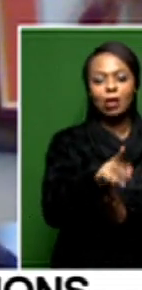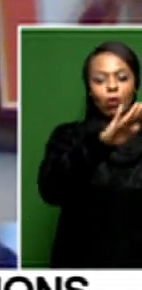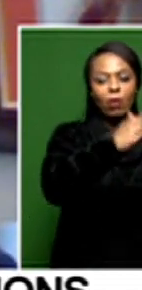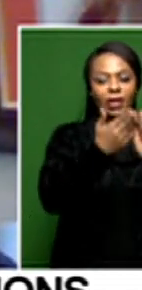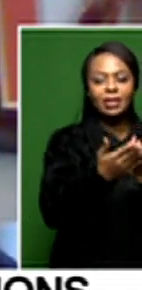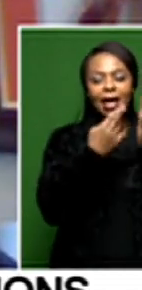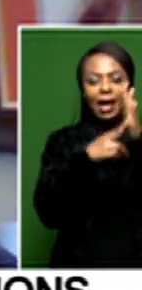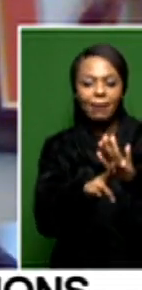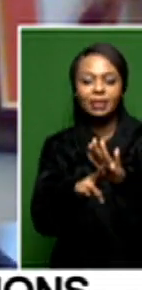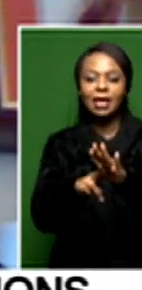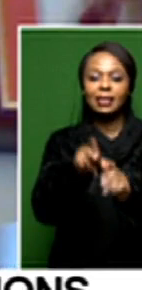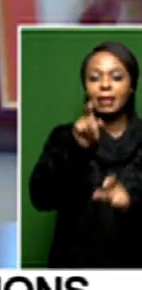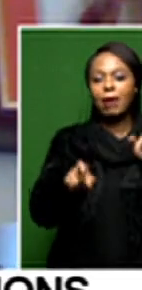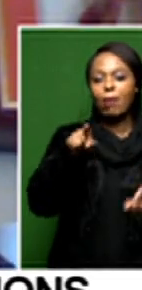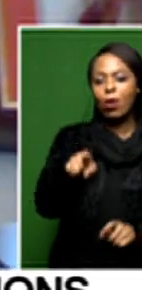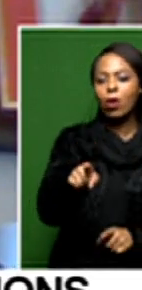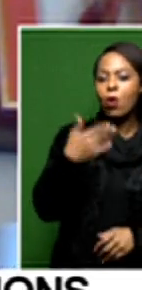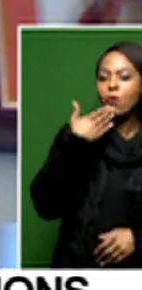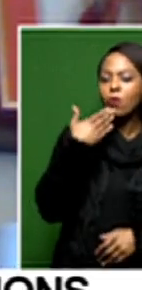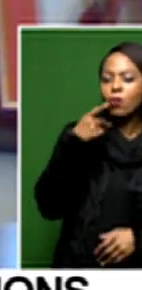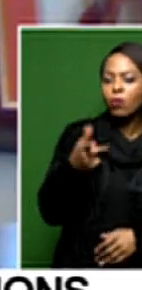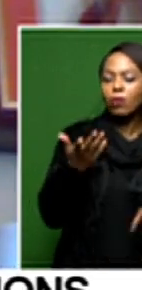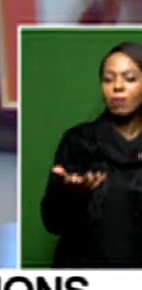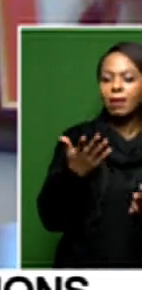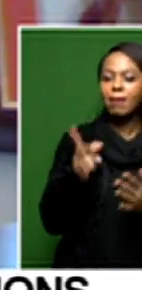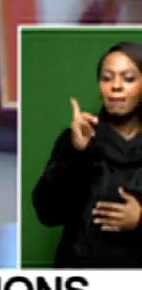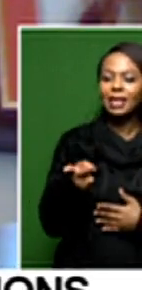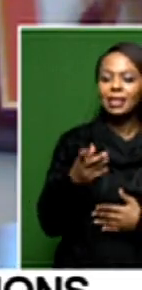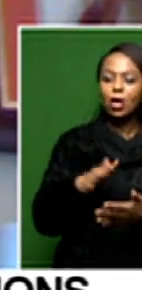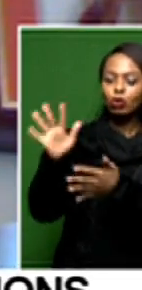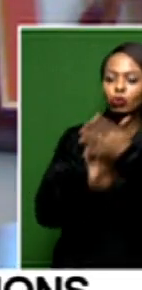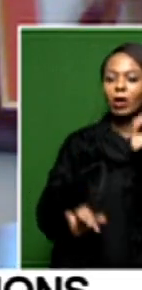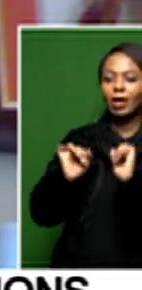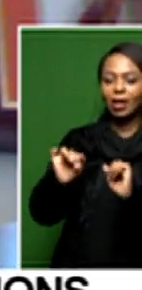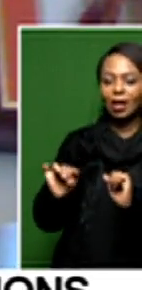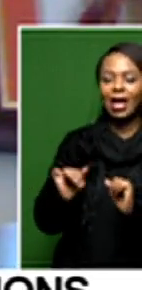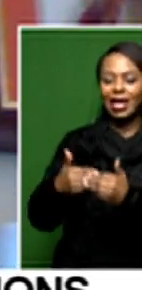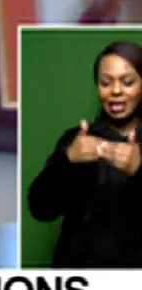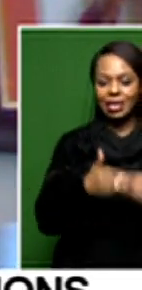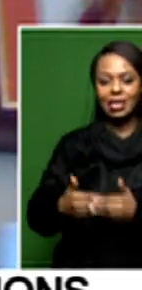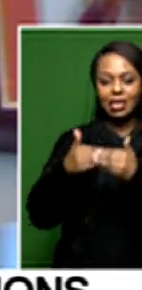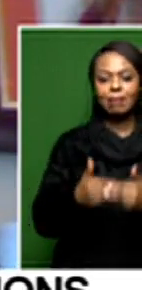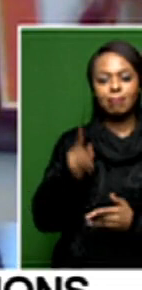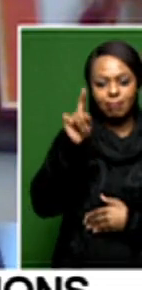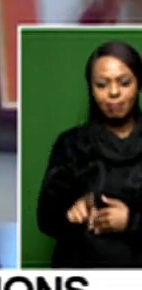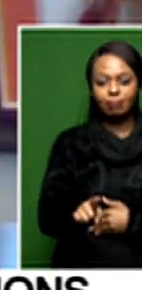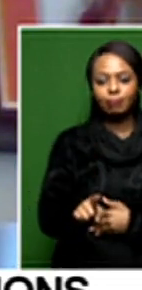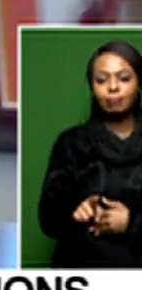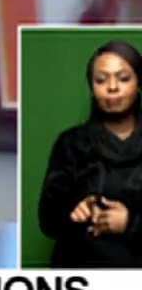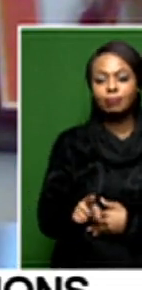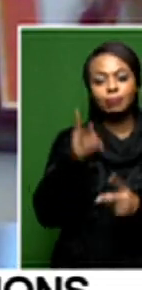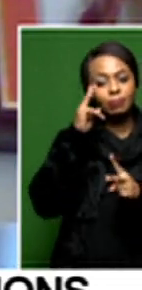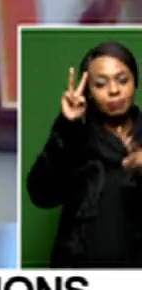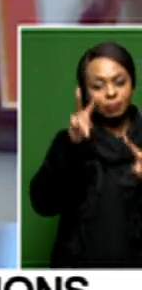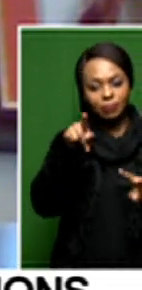community, a number of people that you have to handle their story with care. So we are looking at the authenticity